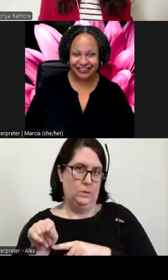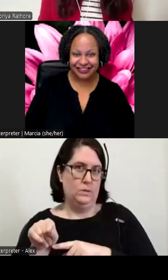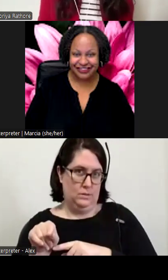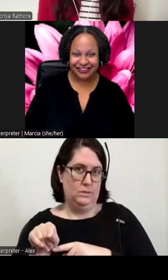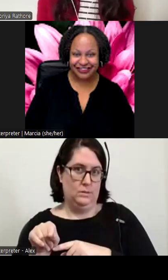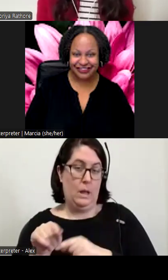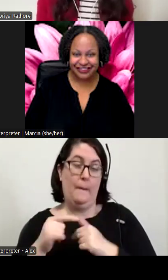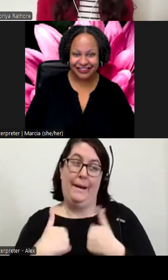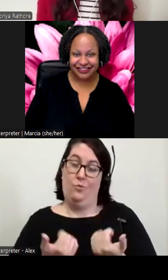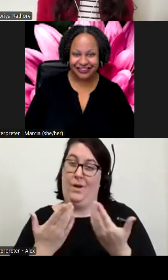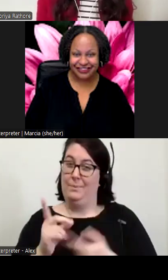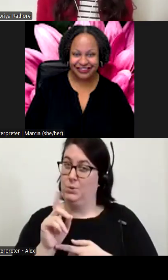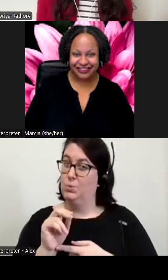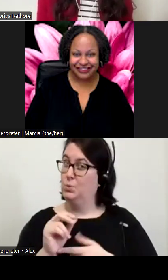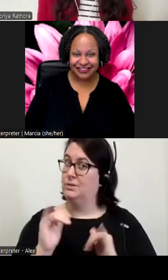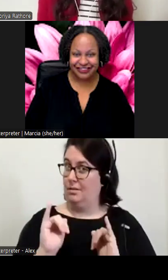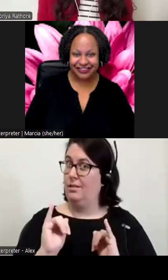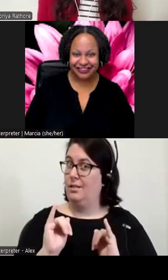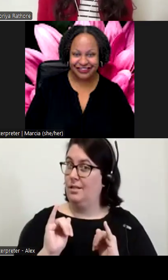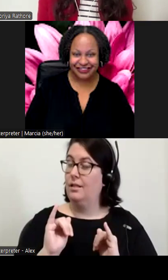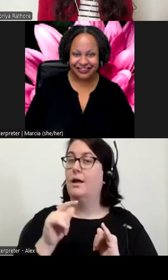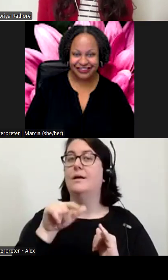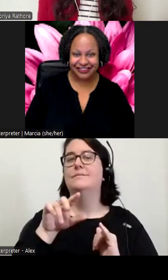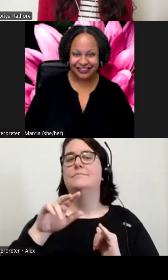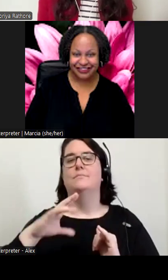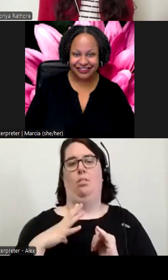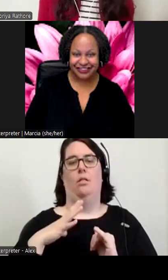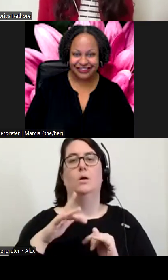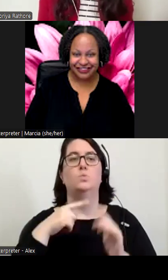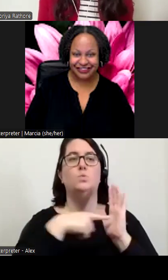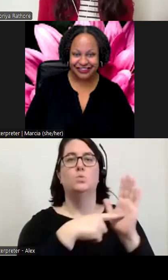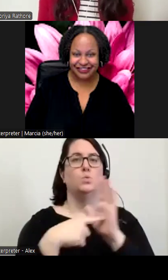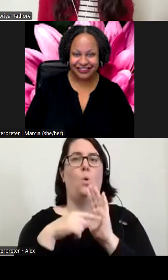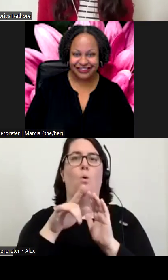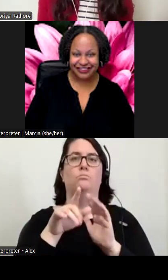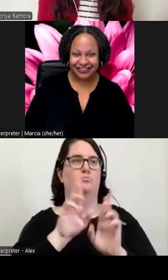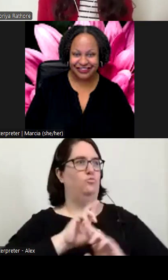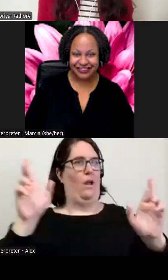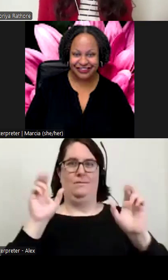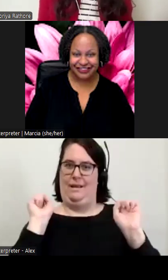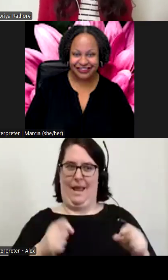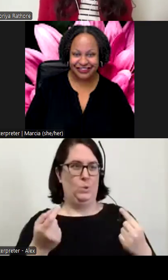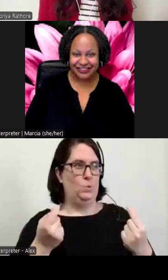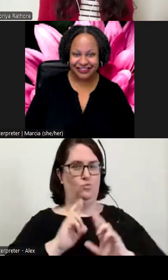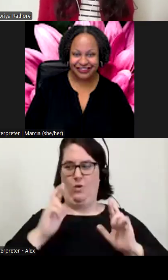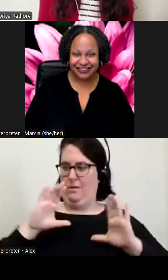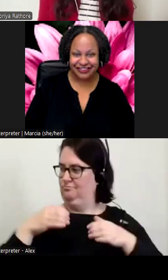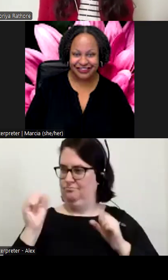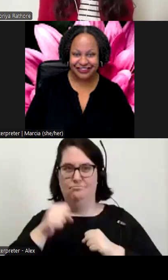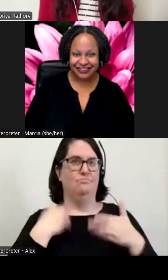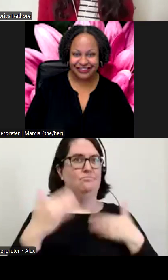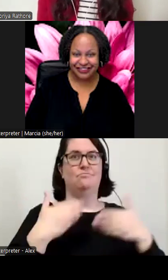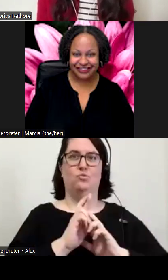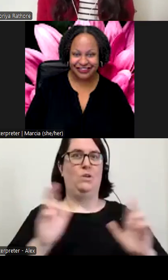I recommend that you do because it's another place where you can show how capable and ready your organization or collective is